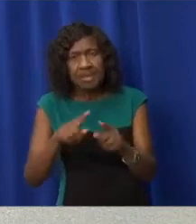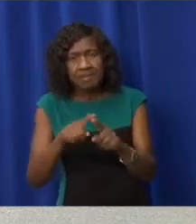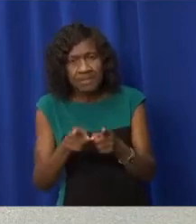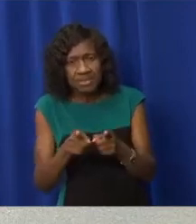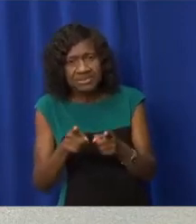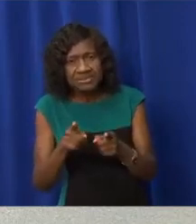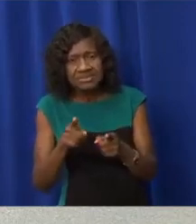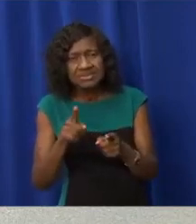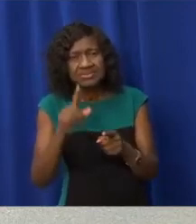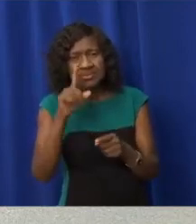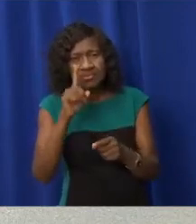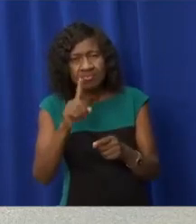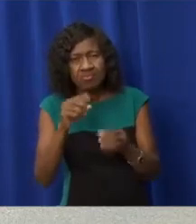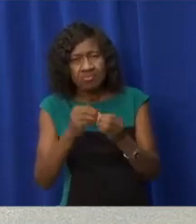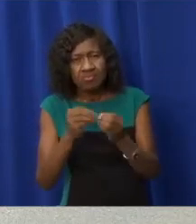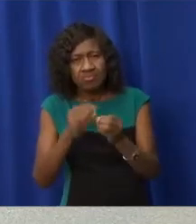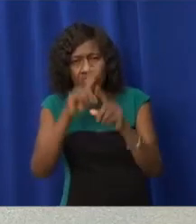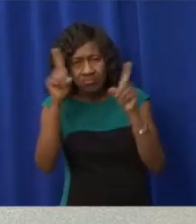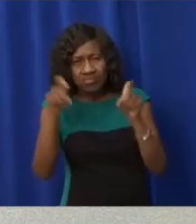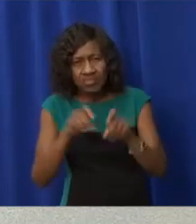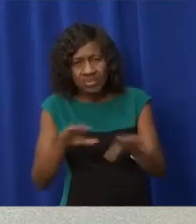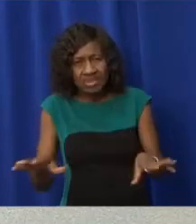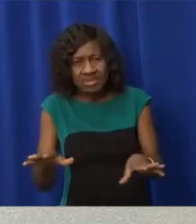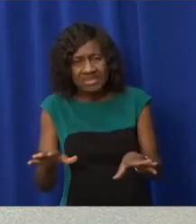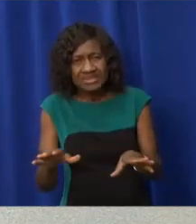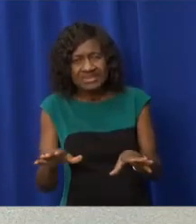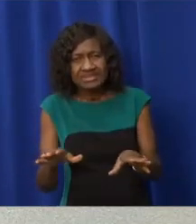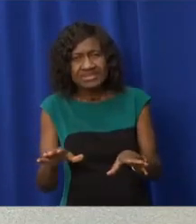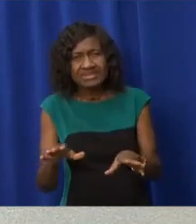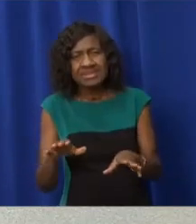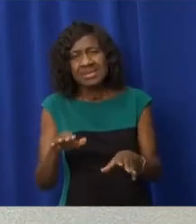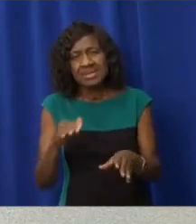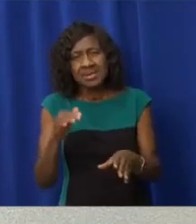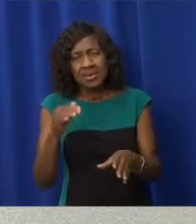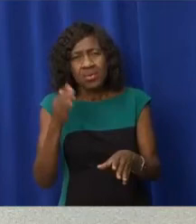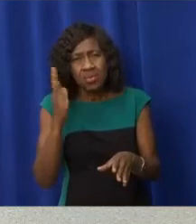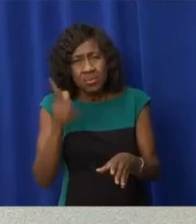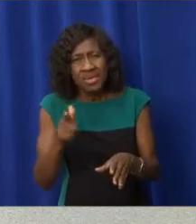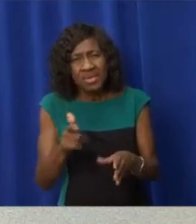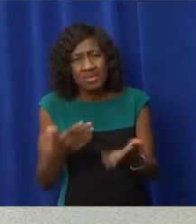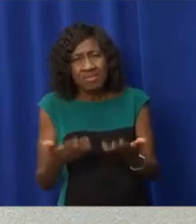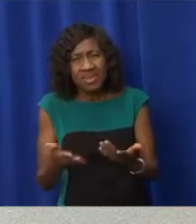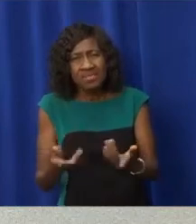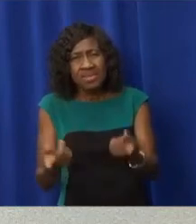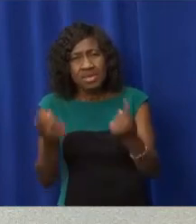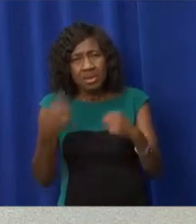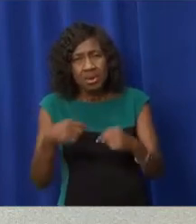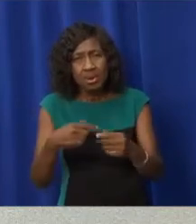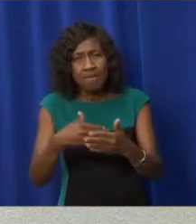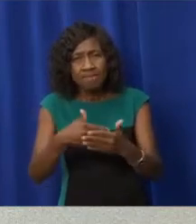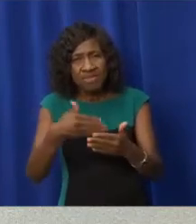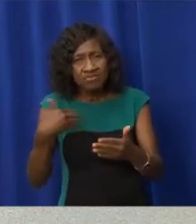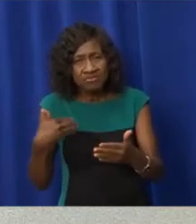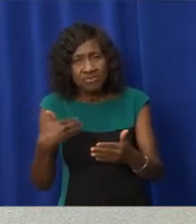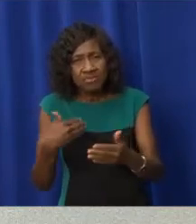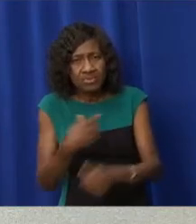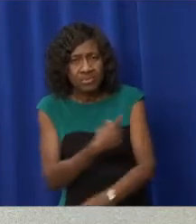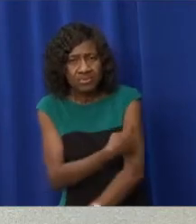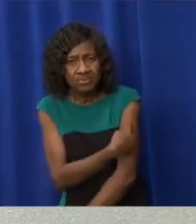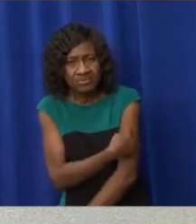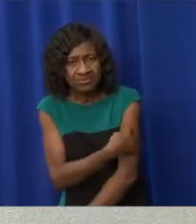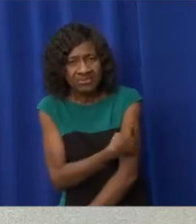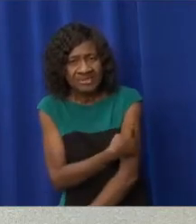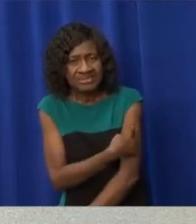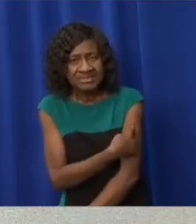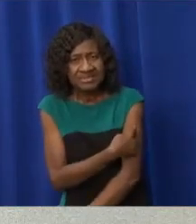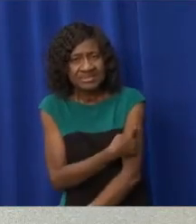immunoglobulin testing. They will probably come before the vaccines come. I'm expecting them to come along a lot before the vaccines come,